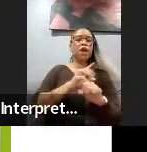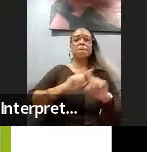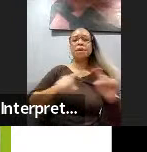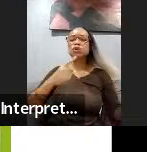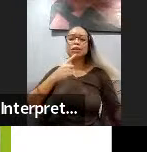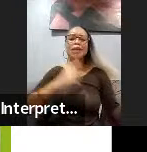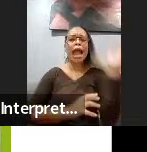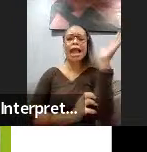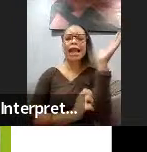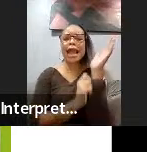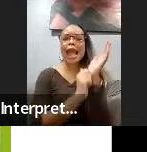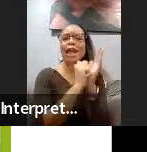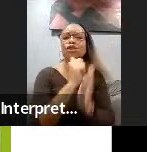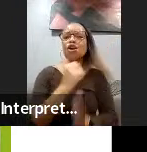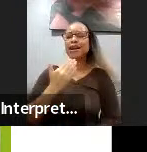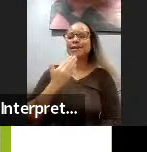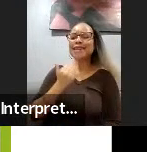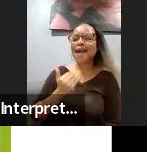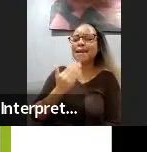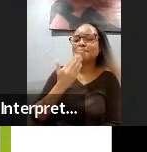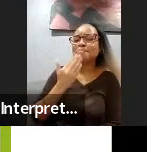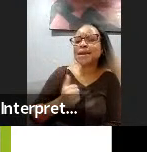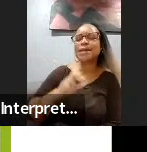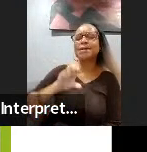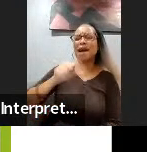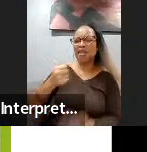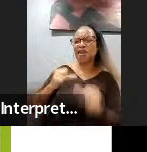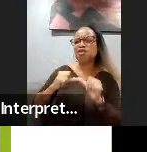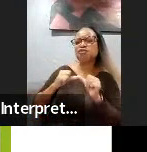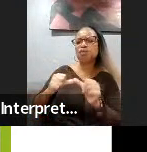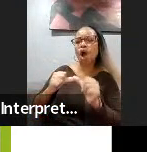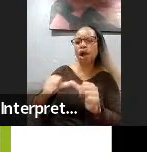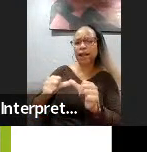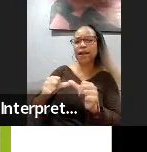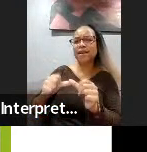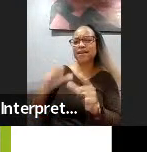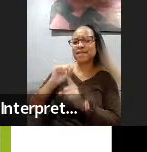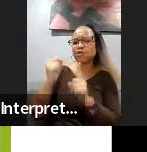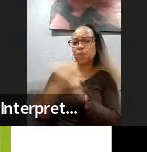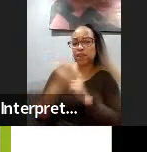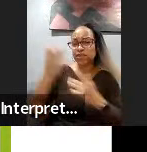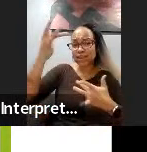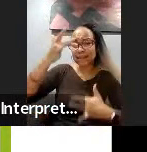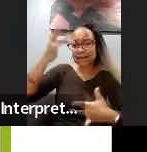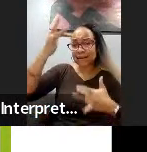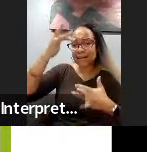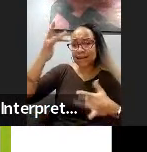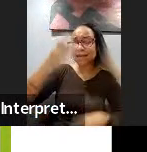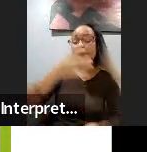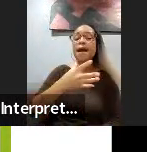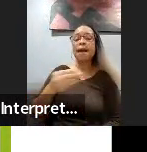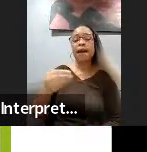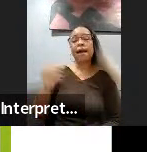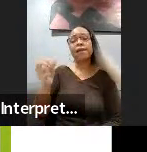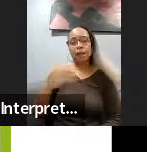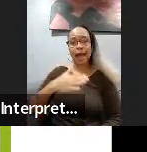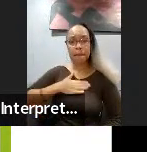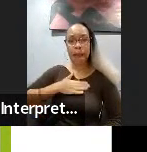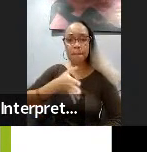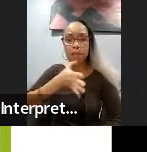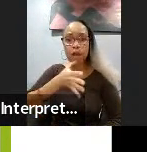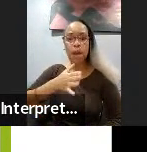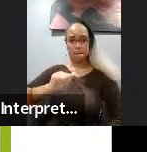you mentioned diabetes, you mentioned any other, chronic condition, and they'll, my mother,